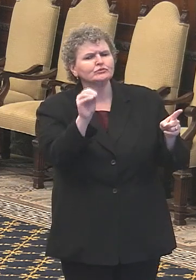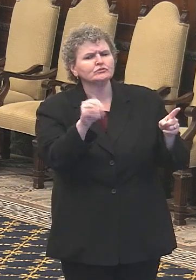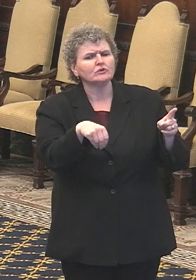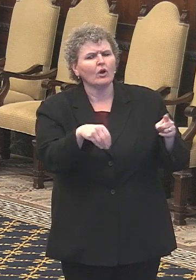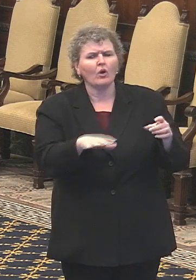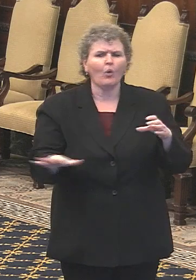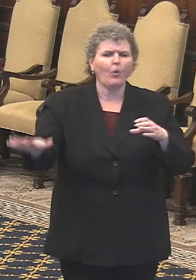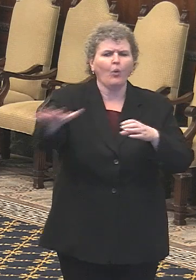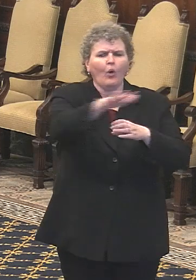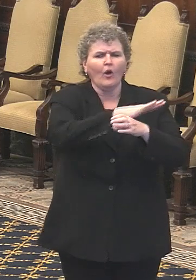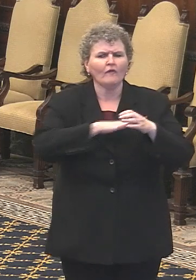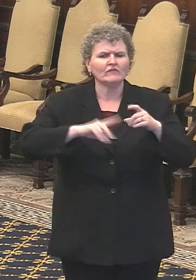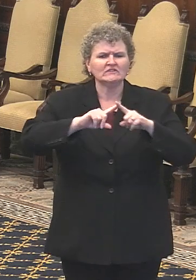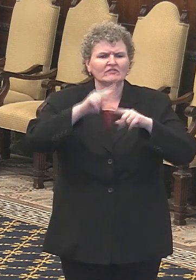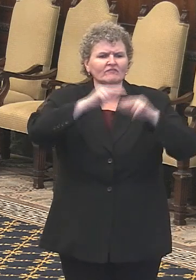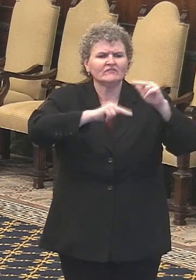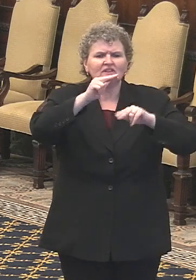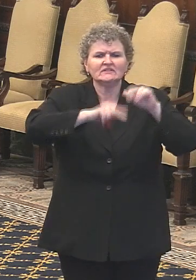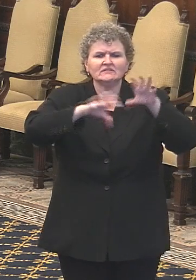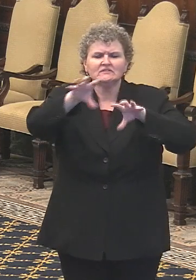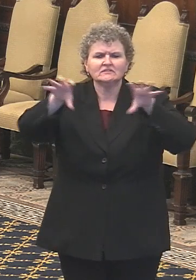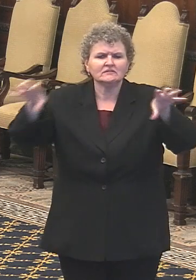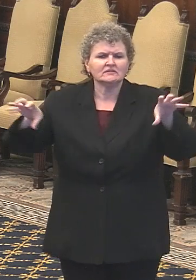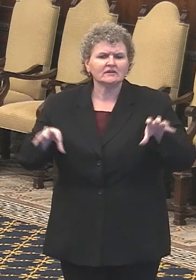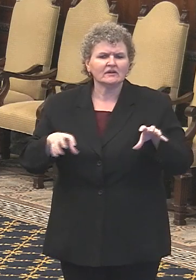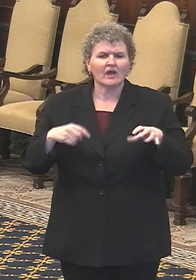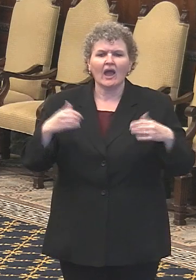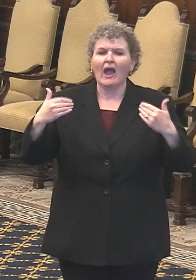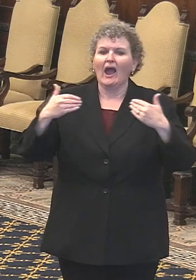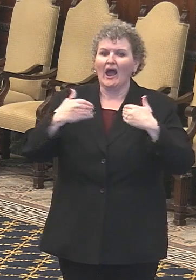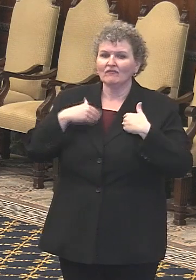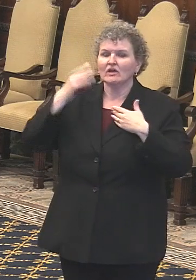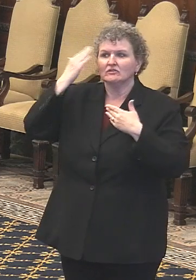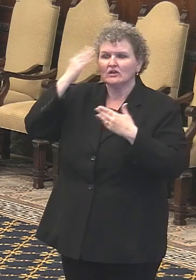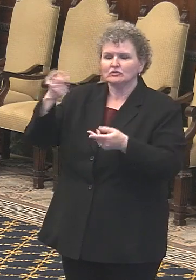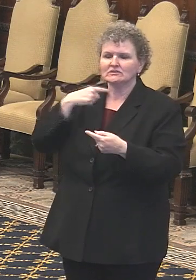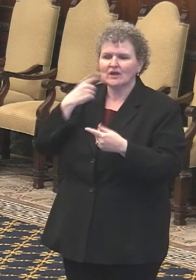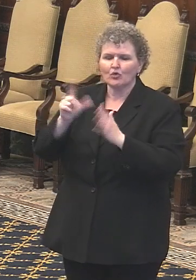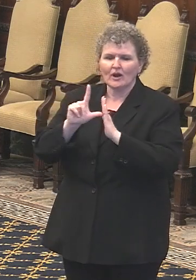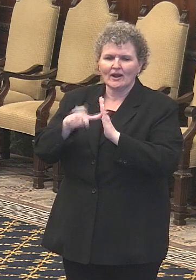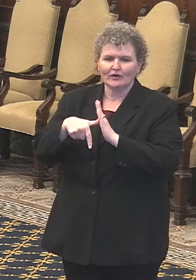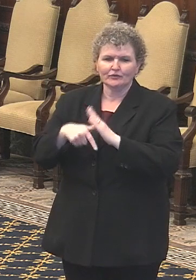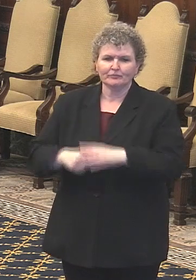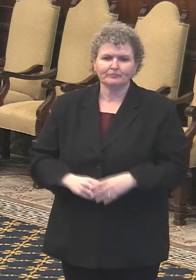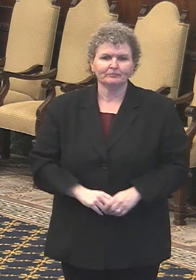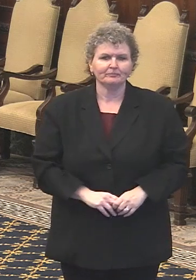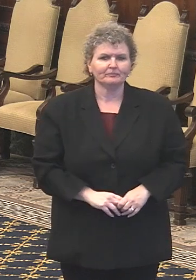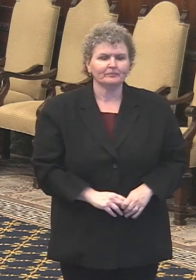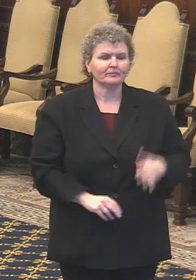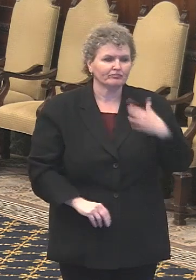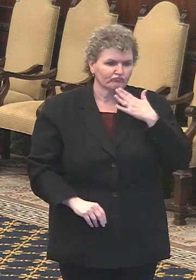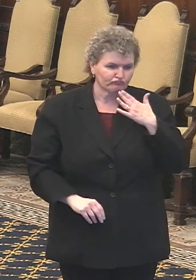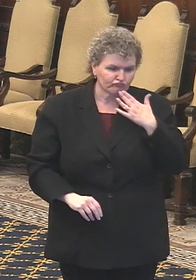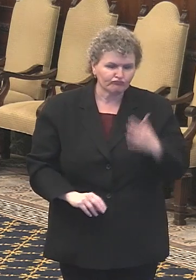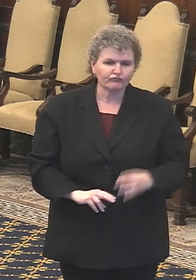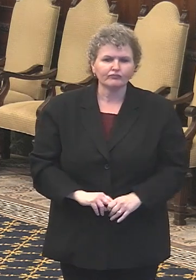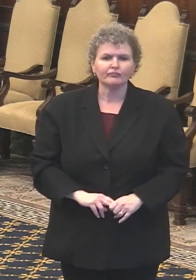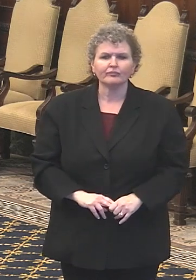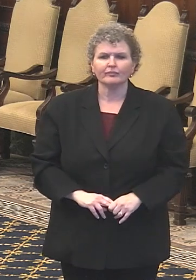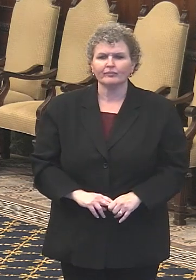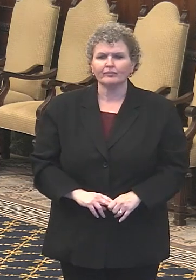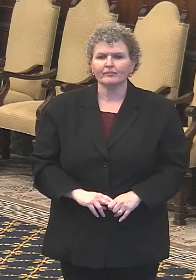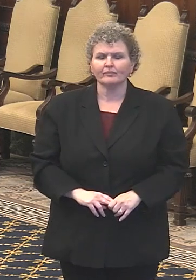is that has a case. I don't have that number for you, or we can get that number for you. Okay, thank you. That's it for me.